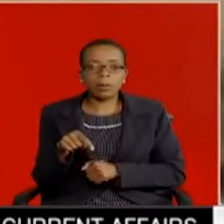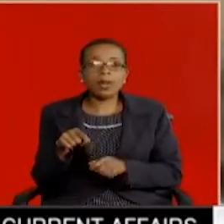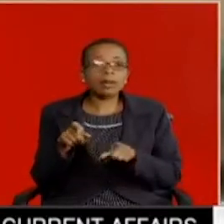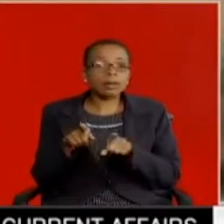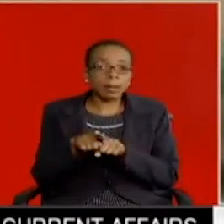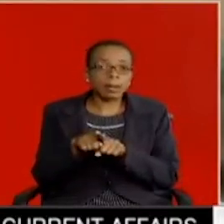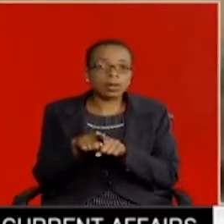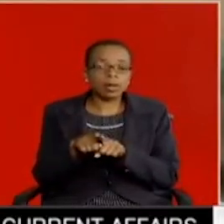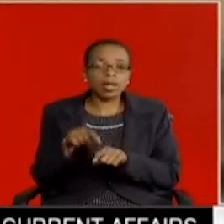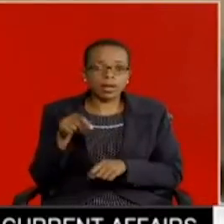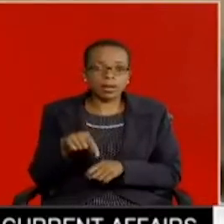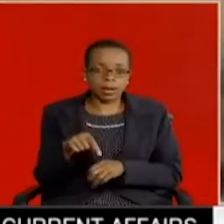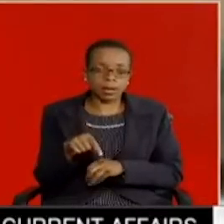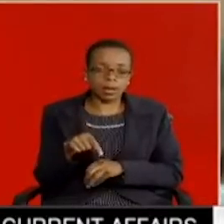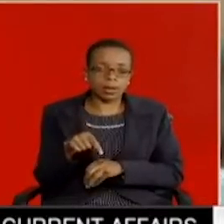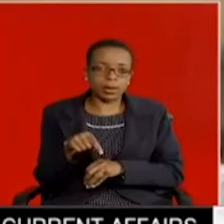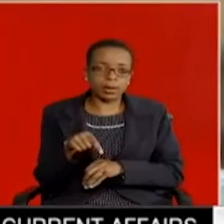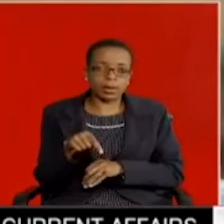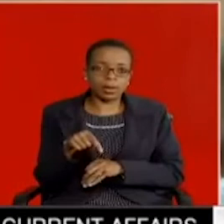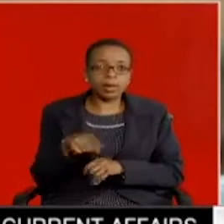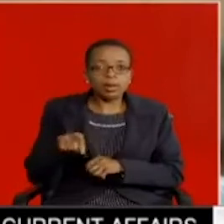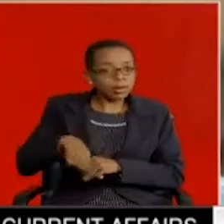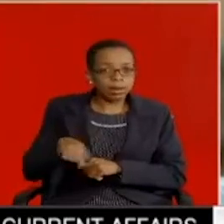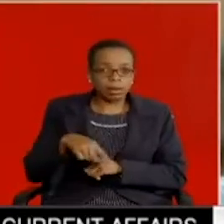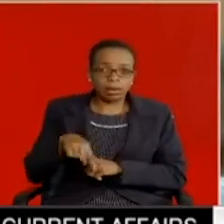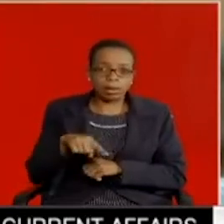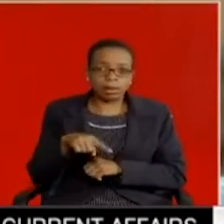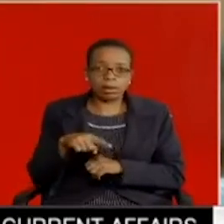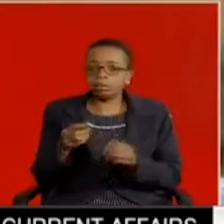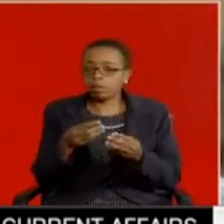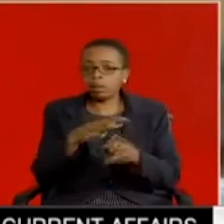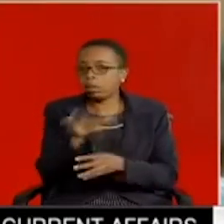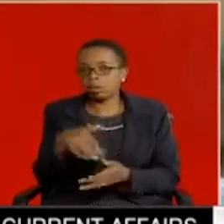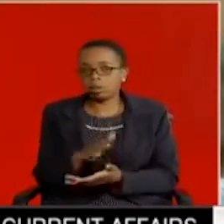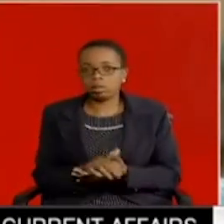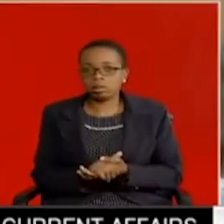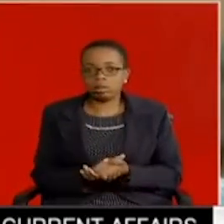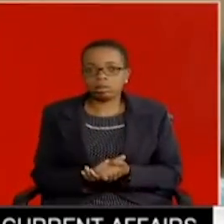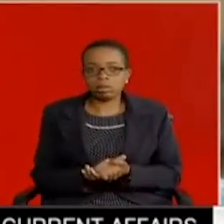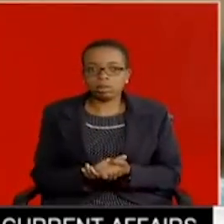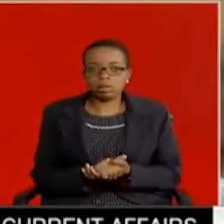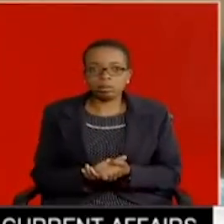immunogenicity of the product in the local population.